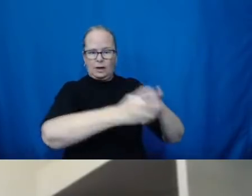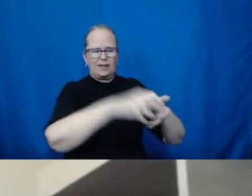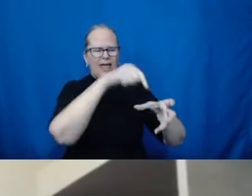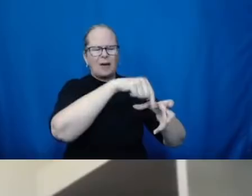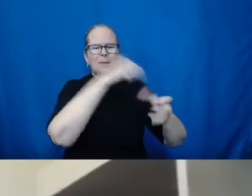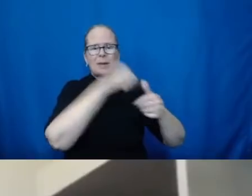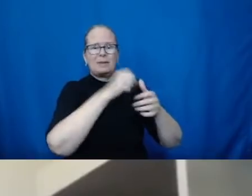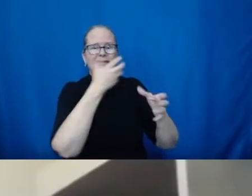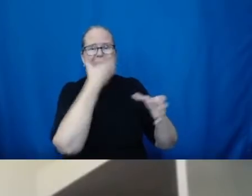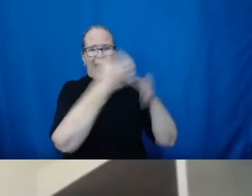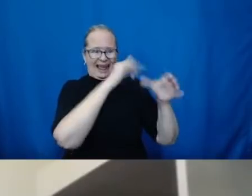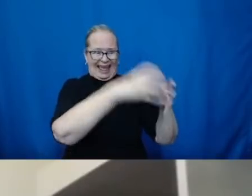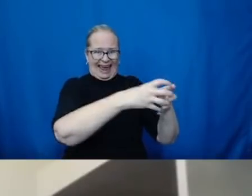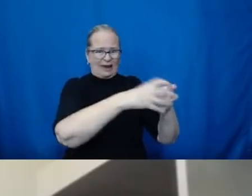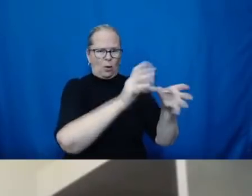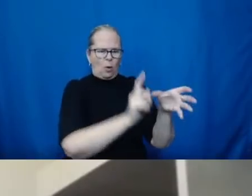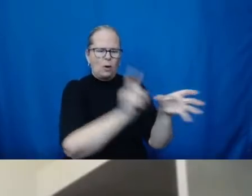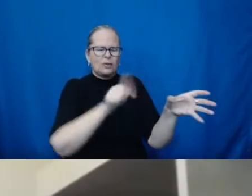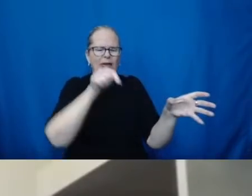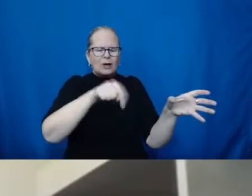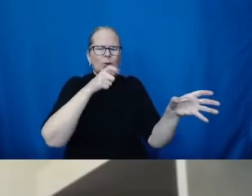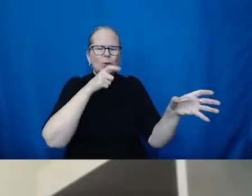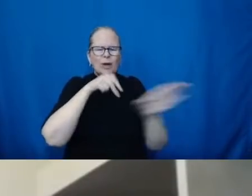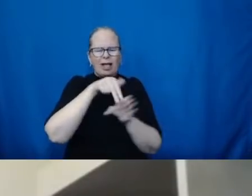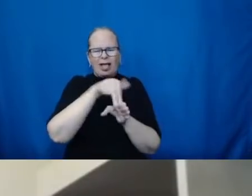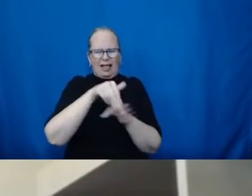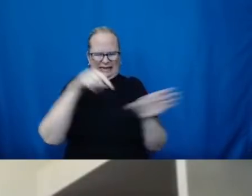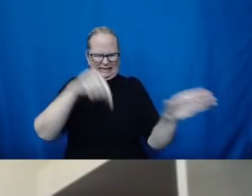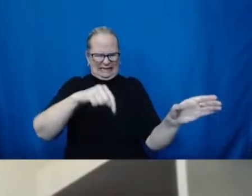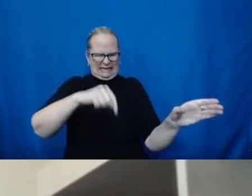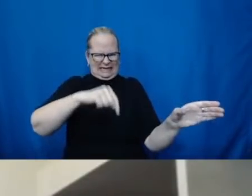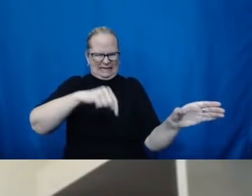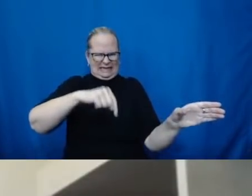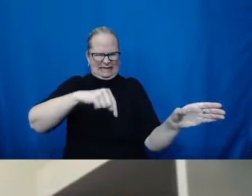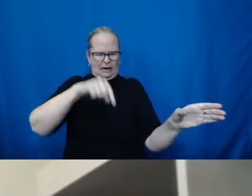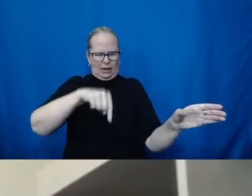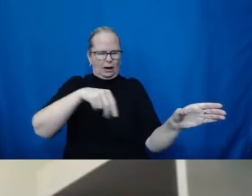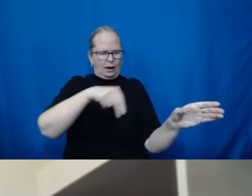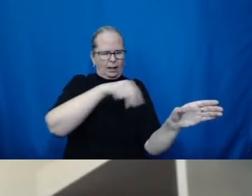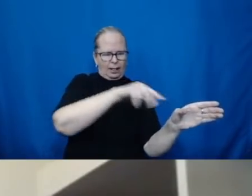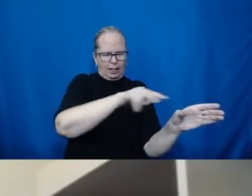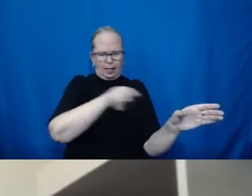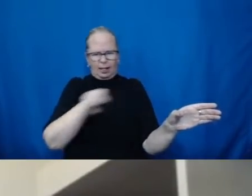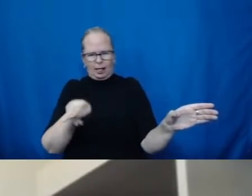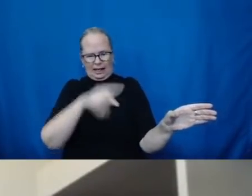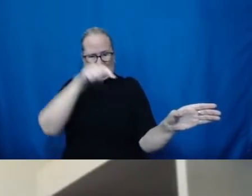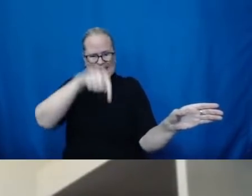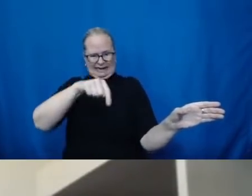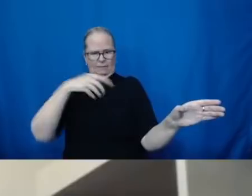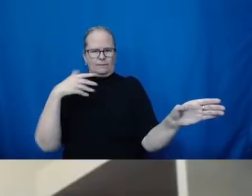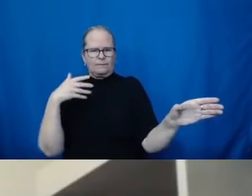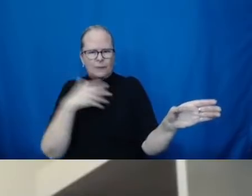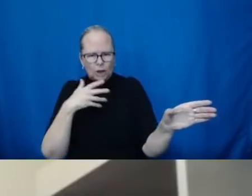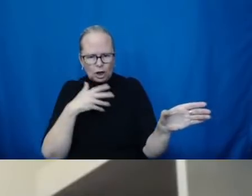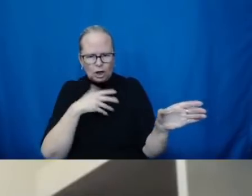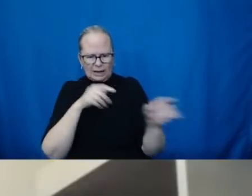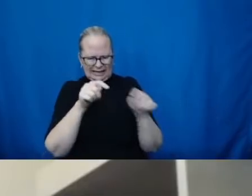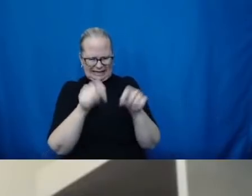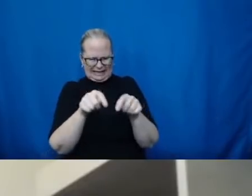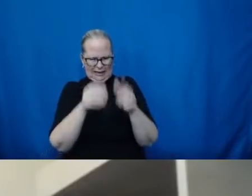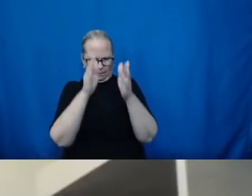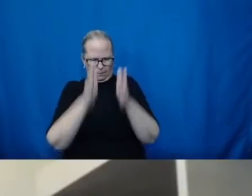to. And another thing I want to mention about that is that the language that we often hear and just heard just now from the new Minister of Health